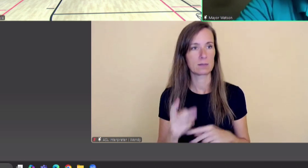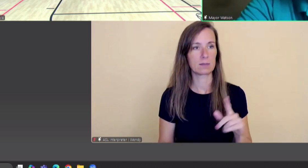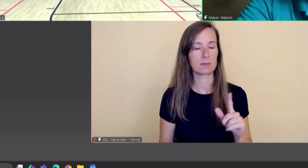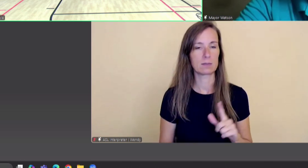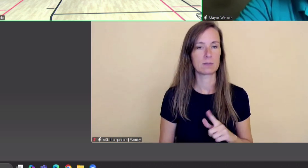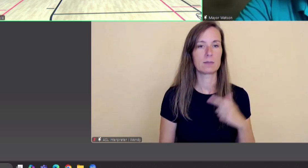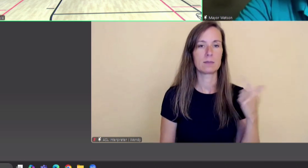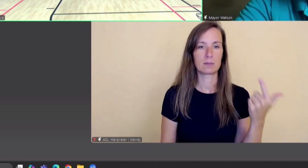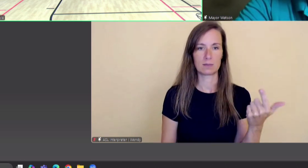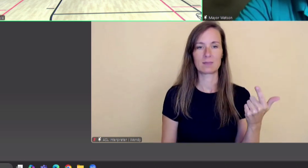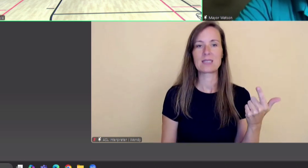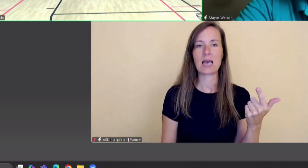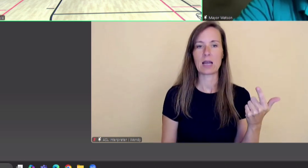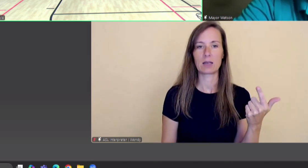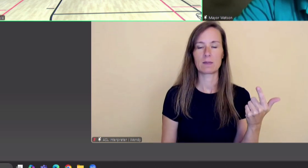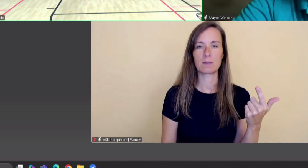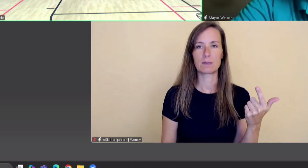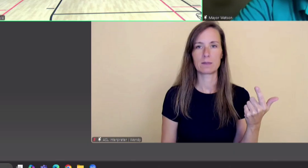Second.